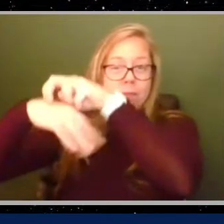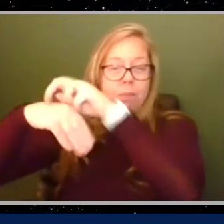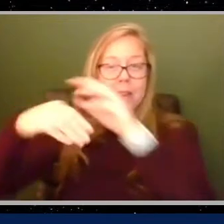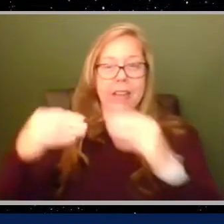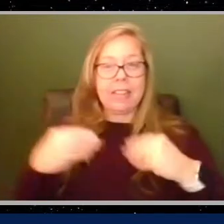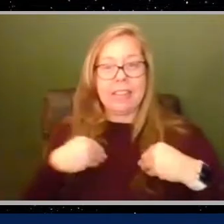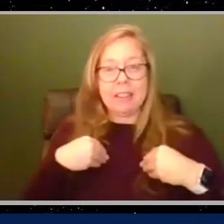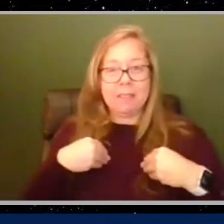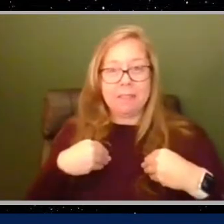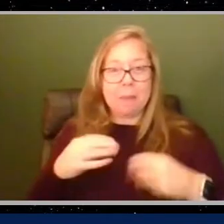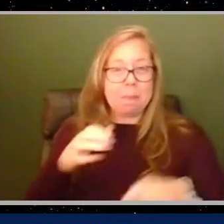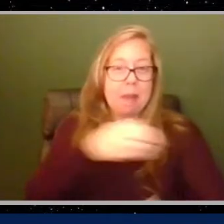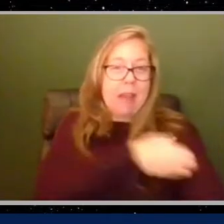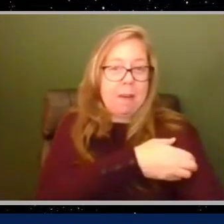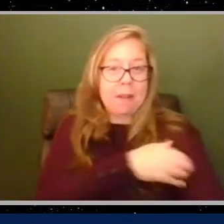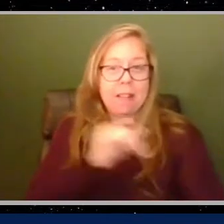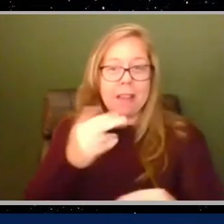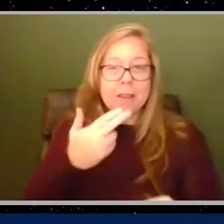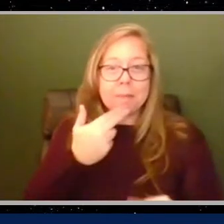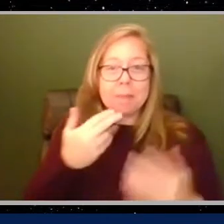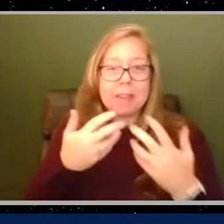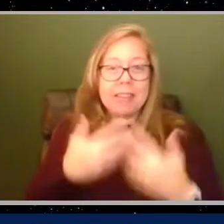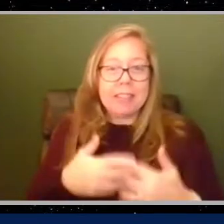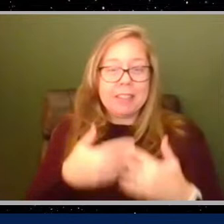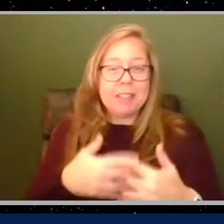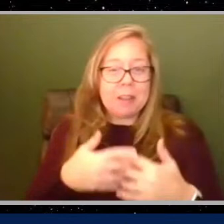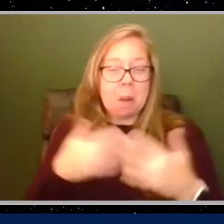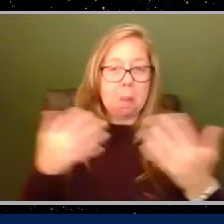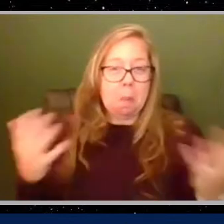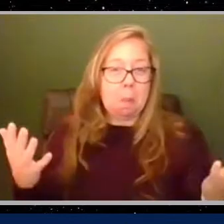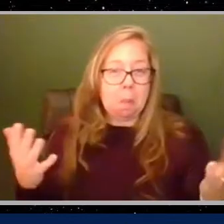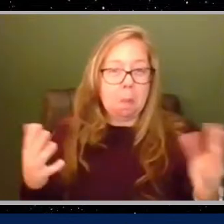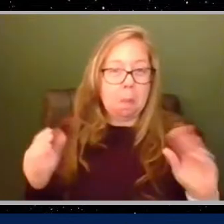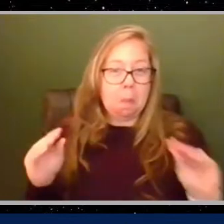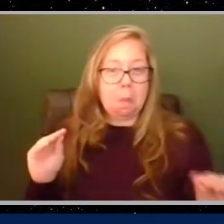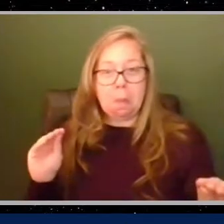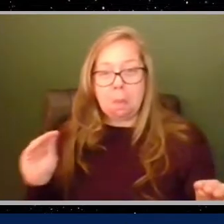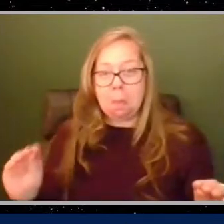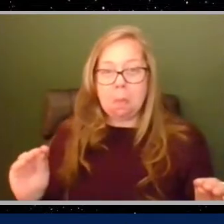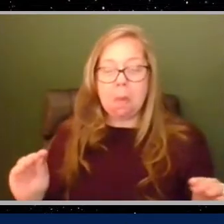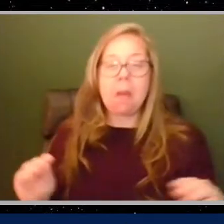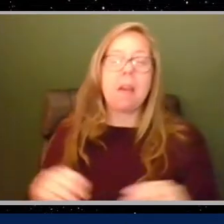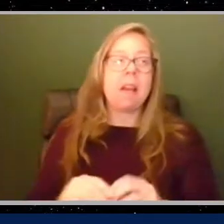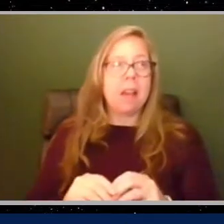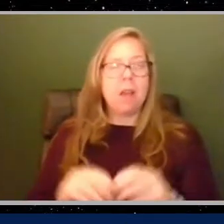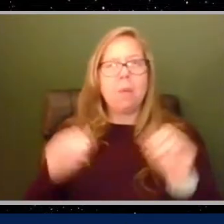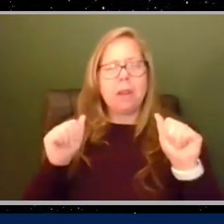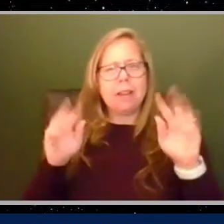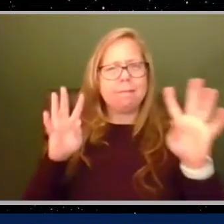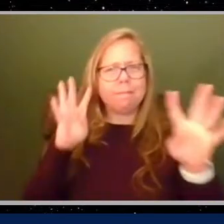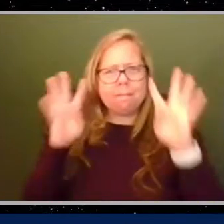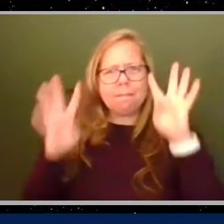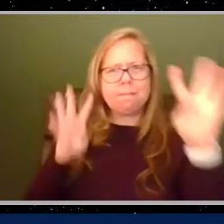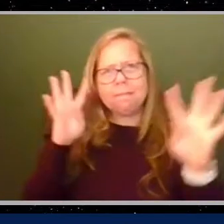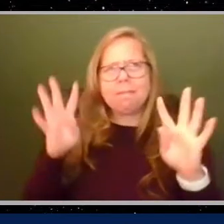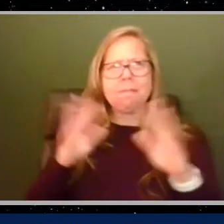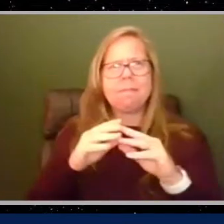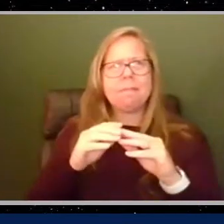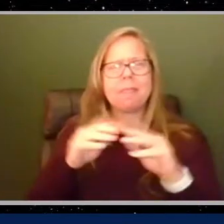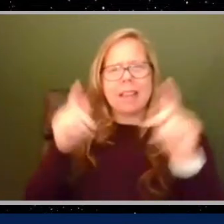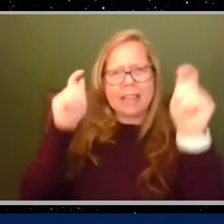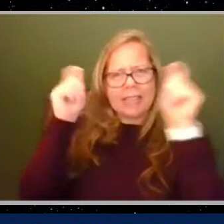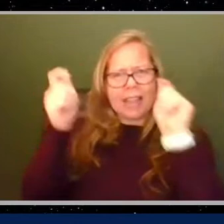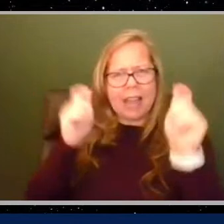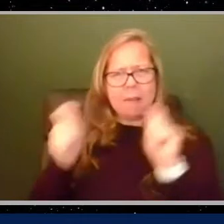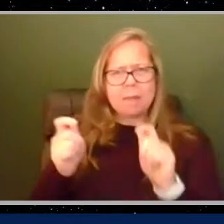I mean, just knowing that we design those devices to help us adapt and deal with the environment that we're in, when we go to